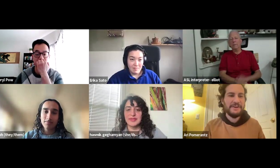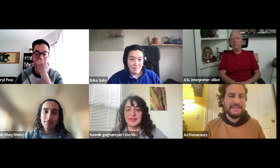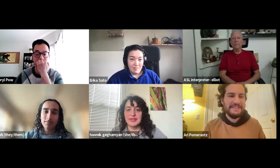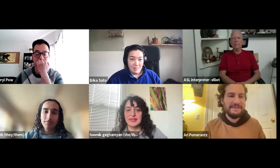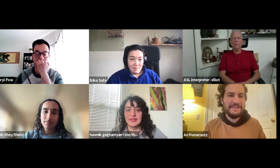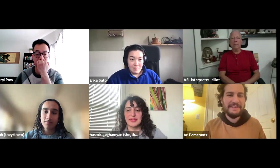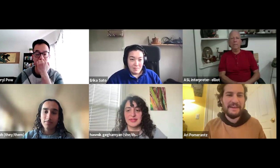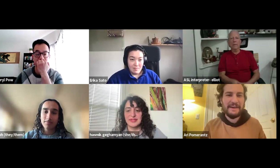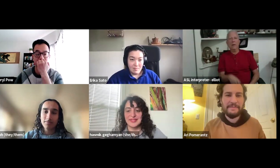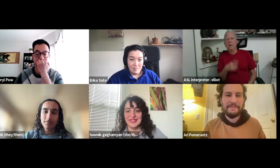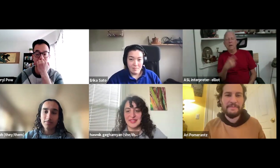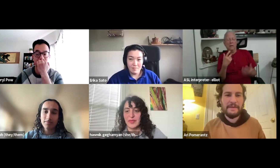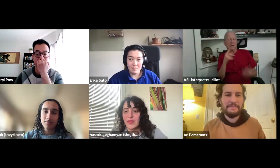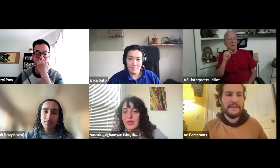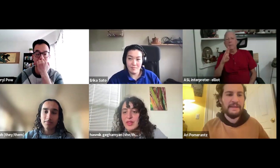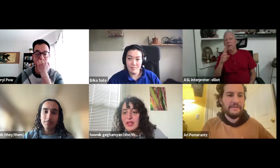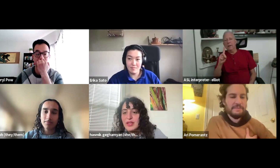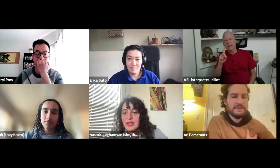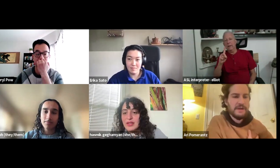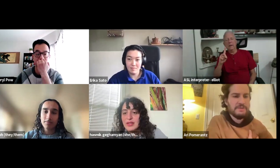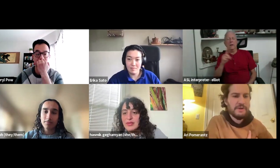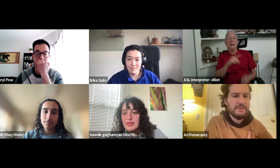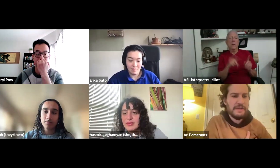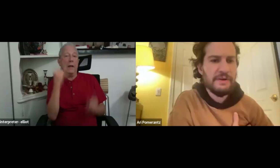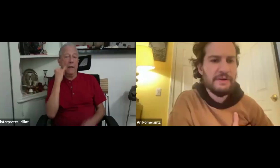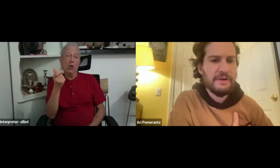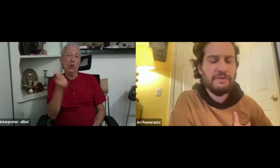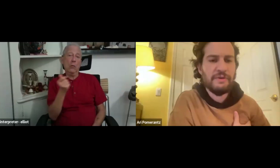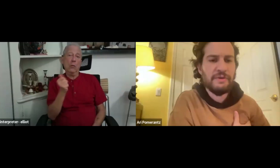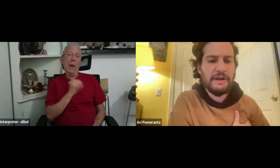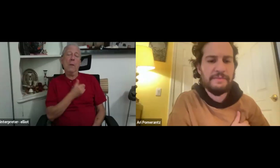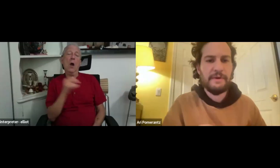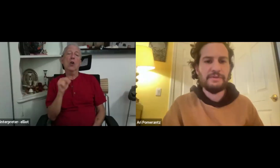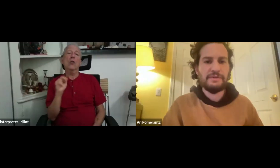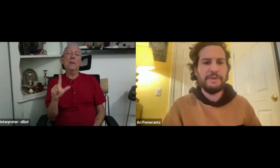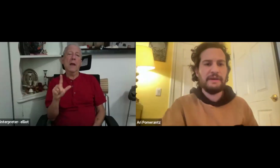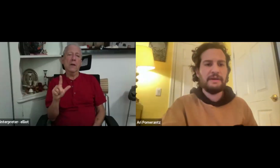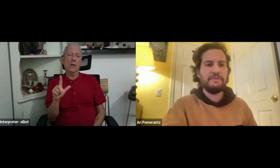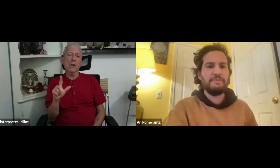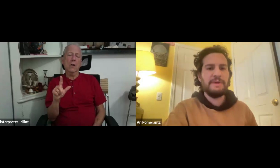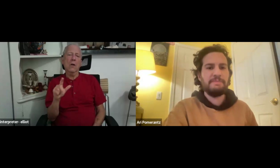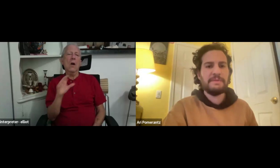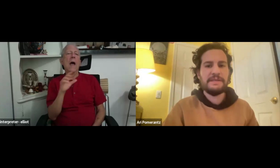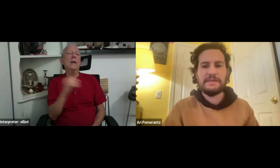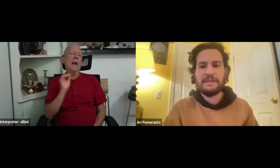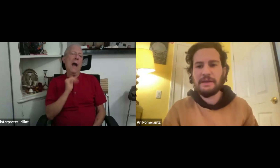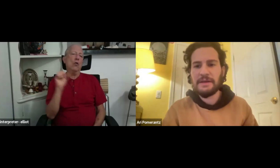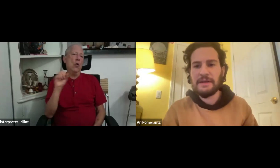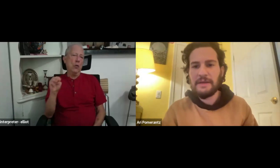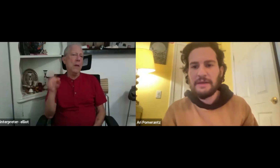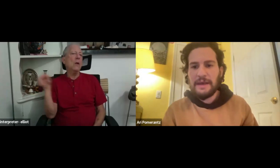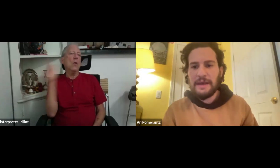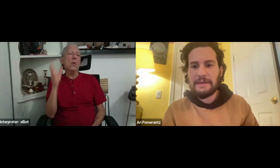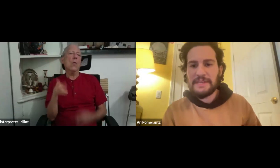Date is currently TBD. But if you're subscribed to our newsletter or our social media, we'll be publicizing it